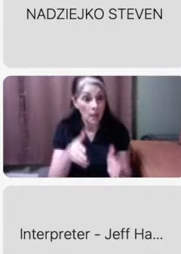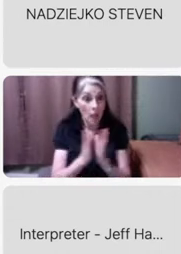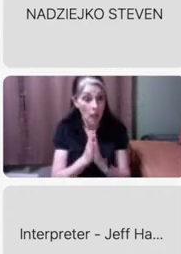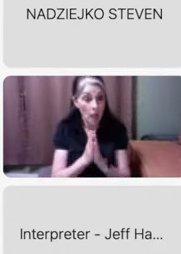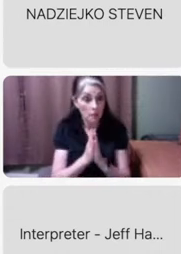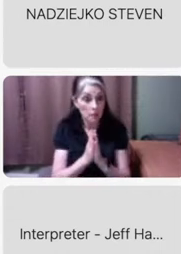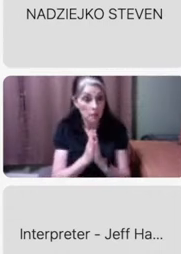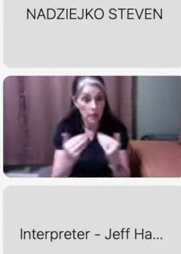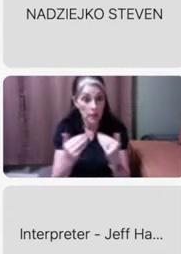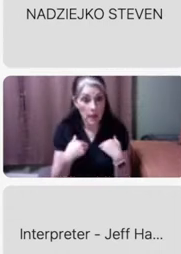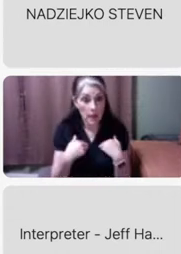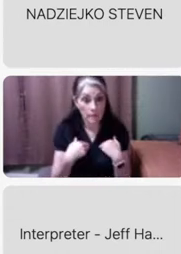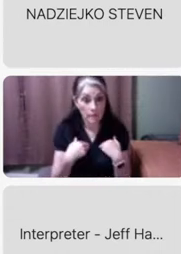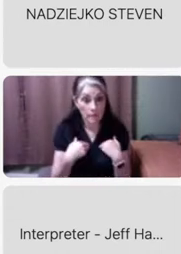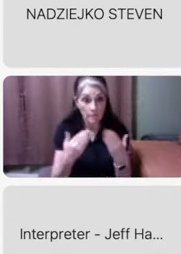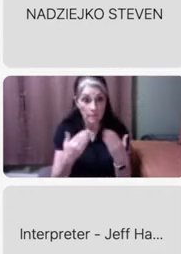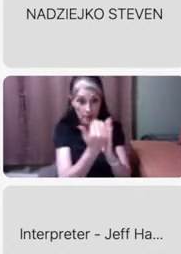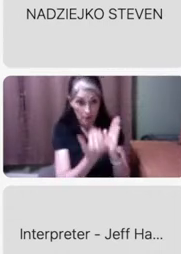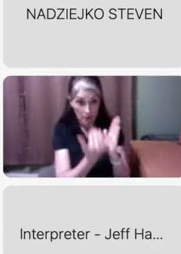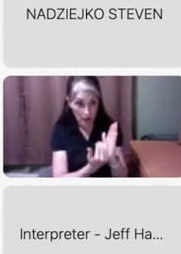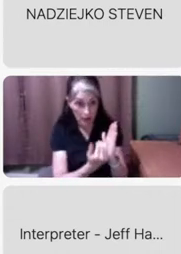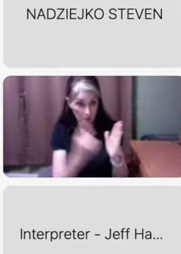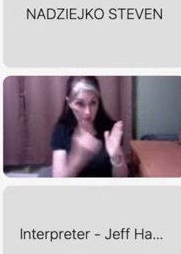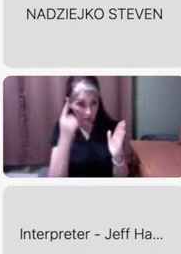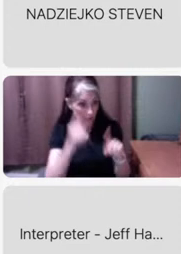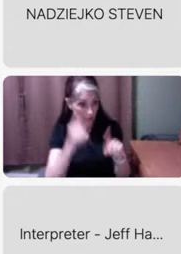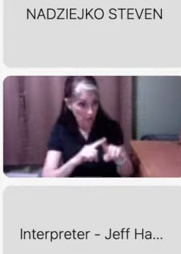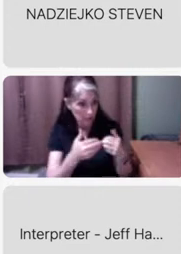differently different separately